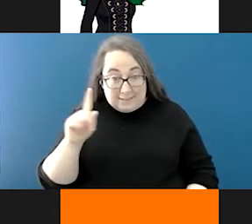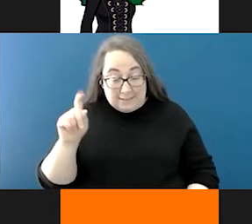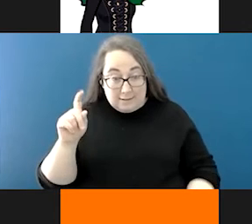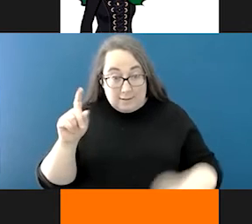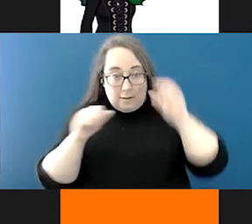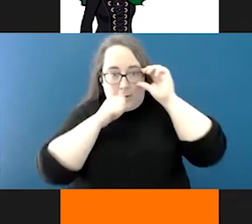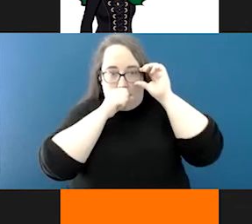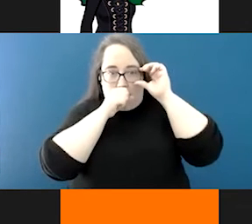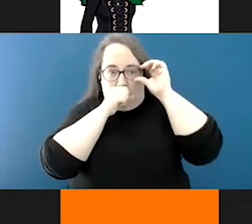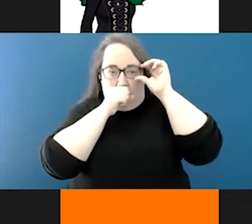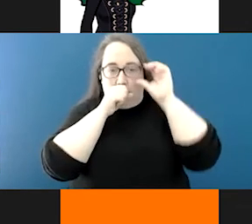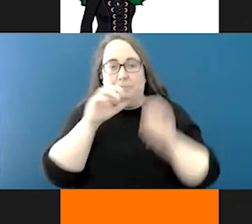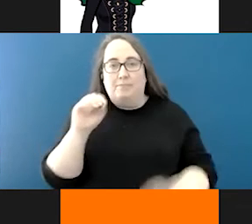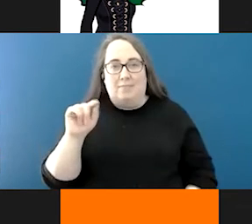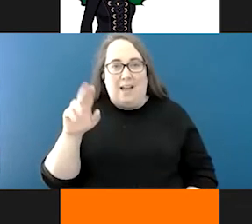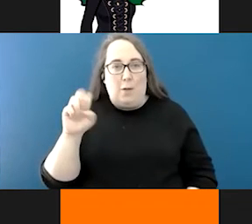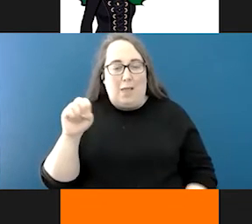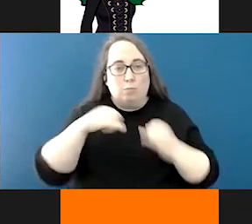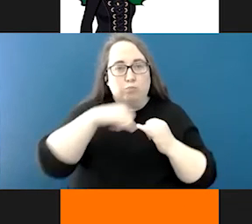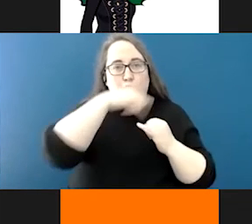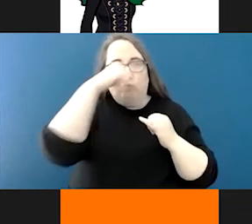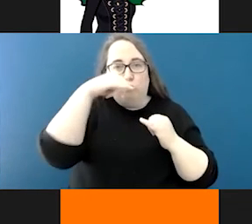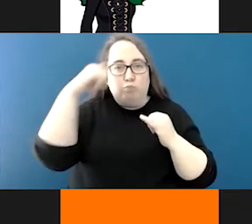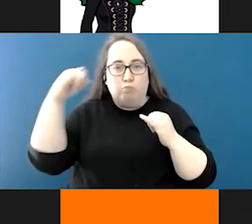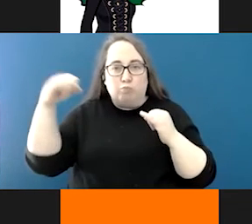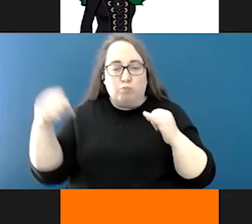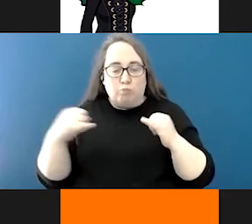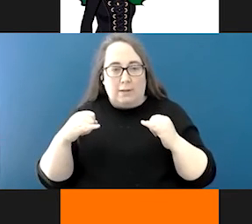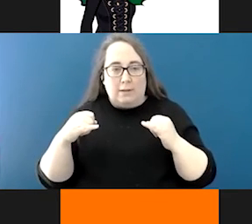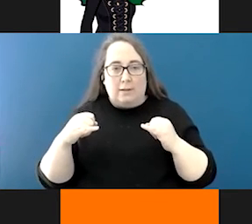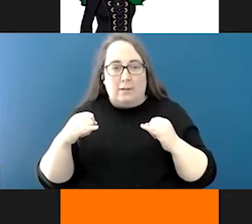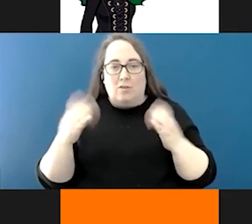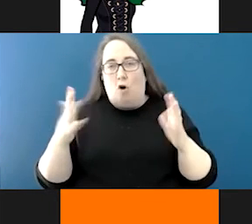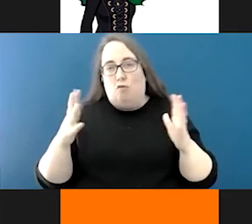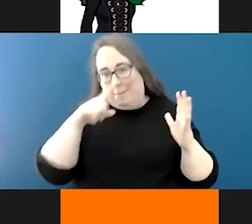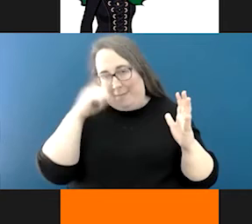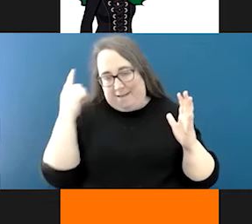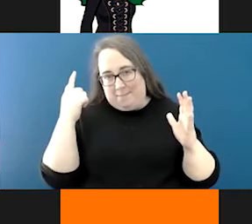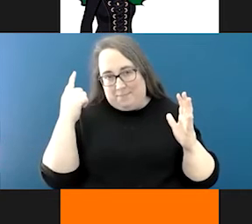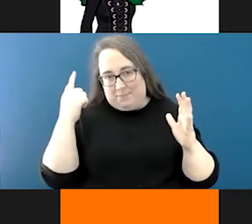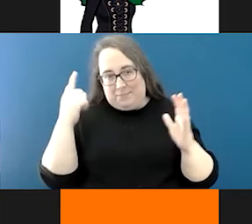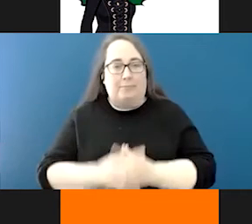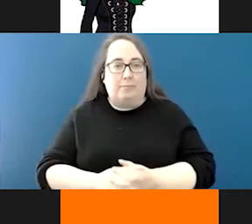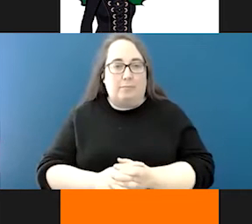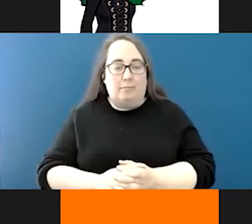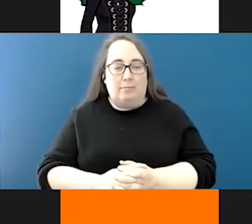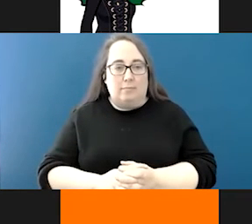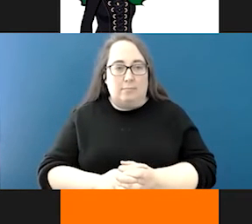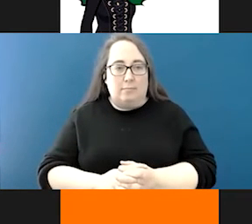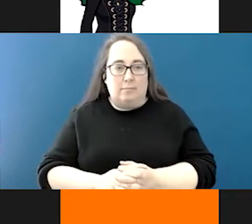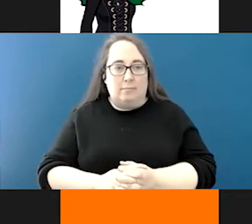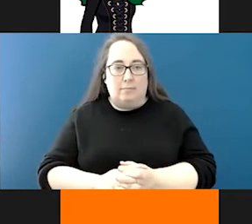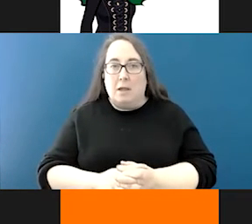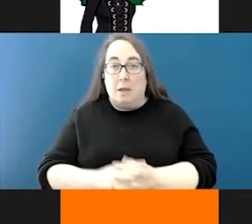So the outline is drawn on the foam. Now it's already black, so I don't necessarily have to paint